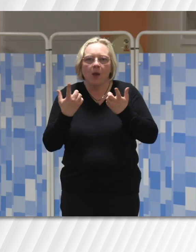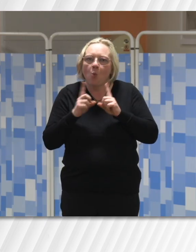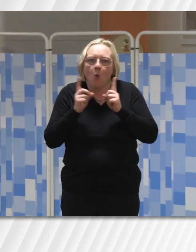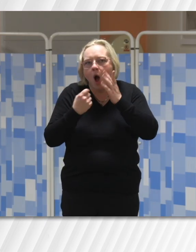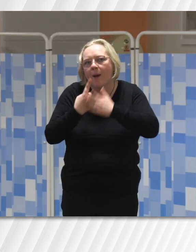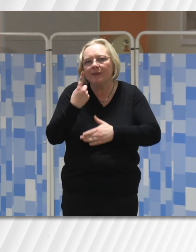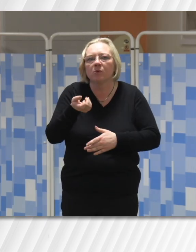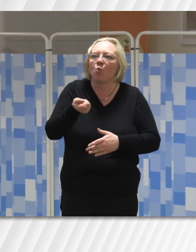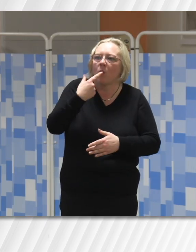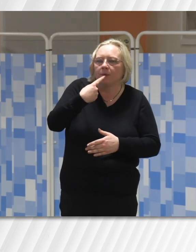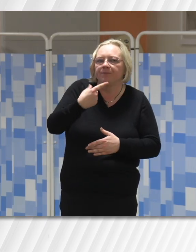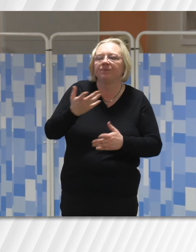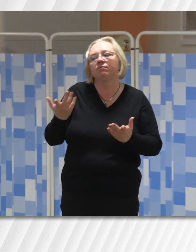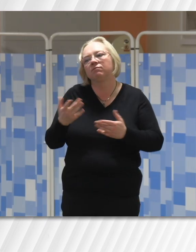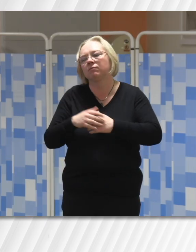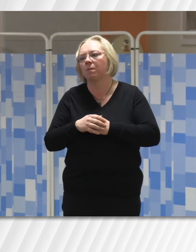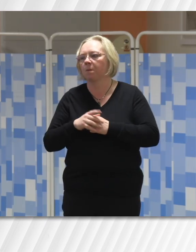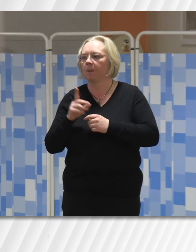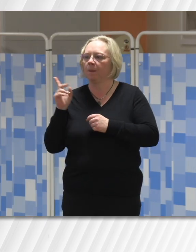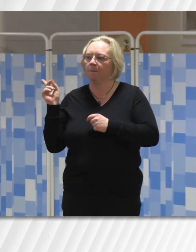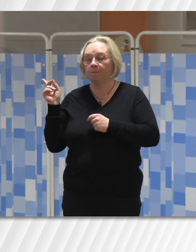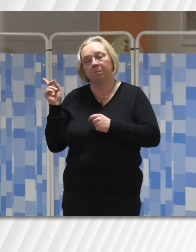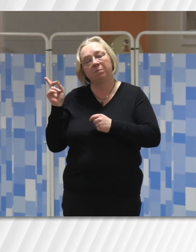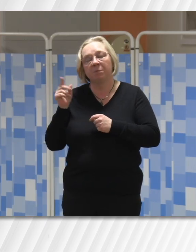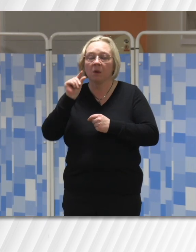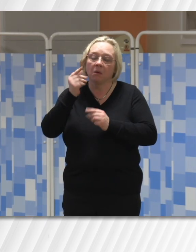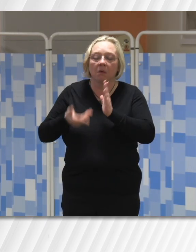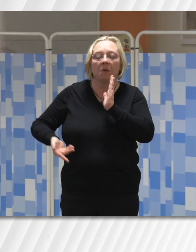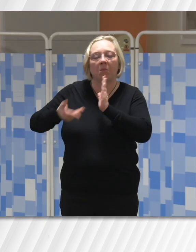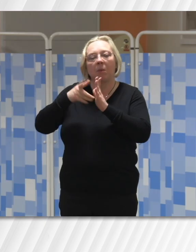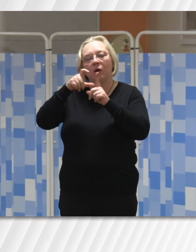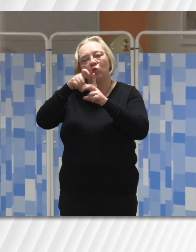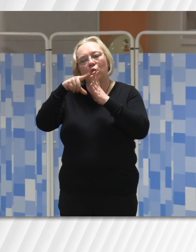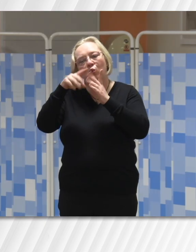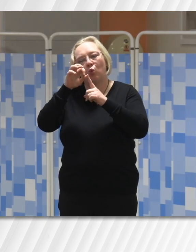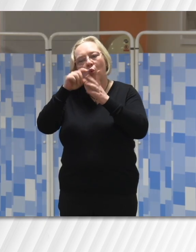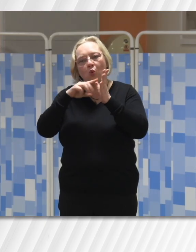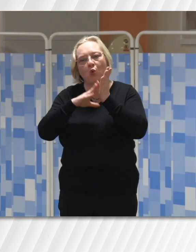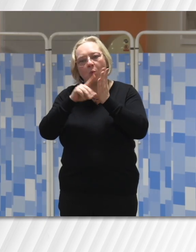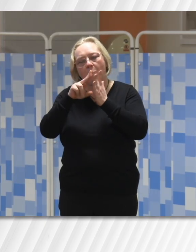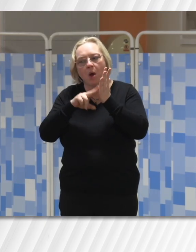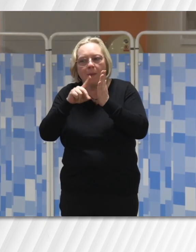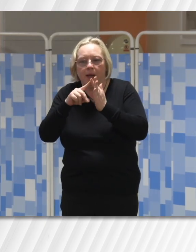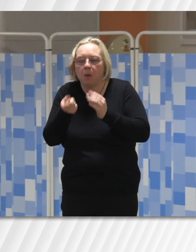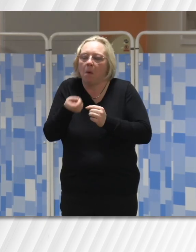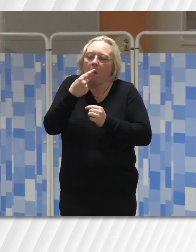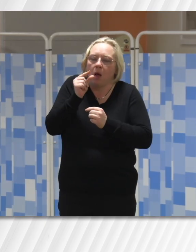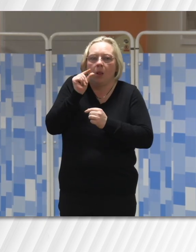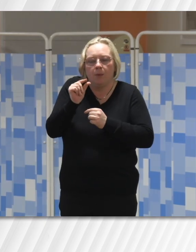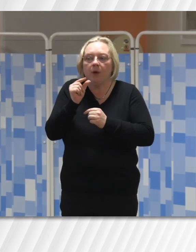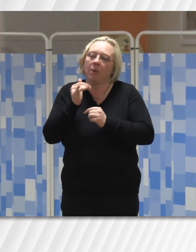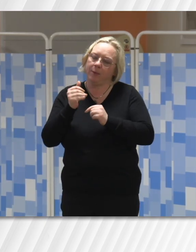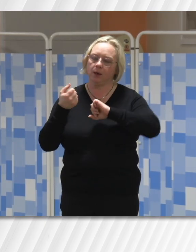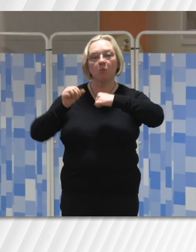very different. You know, that little bit of dopamine replacement might just suffice in making somebody's movement a bit more